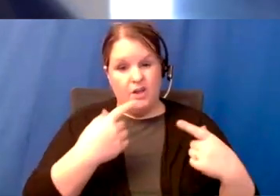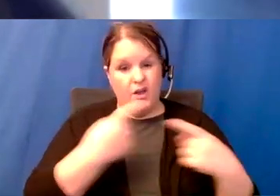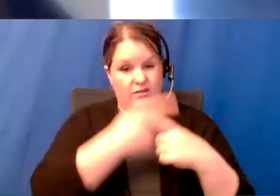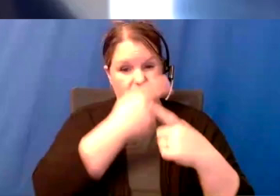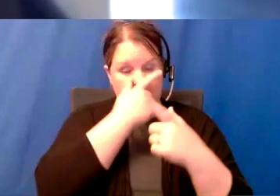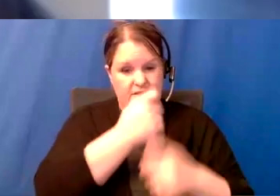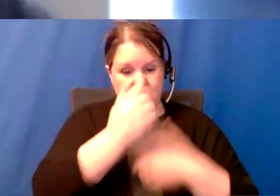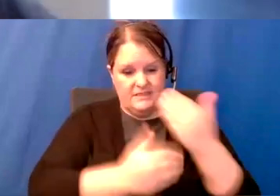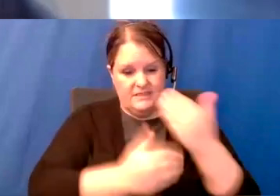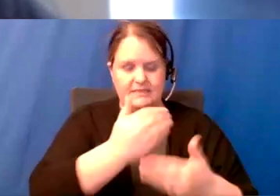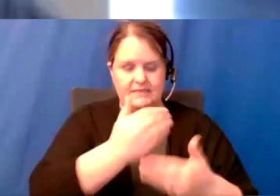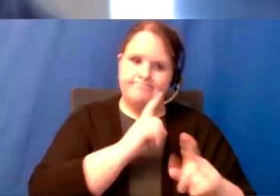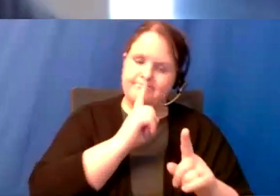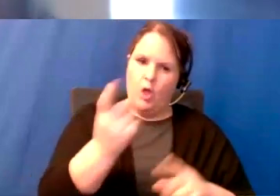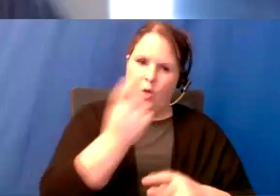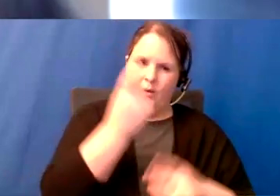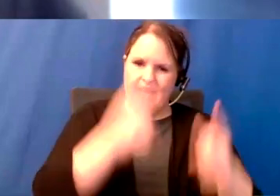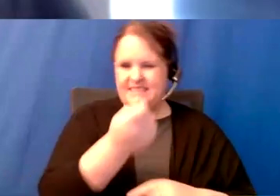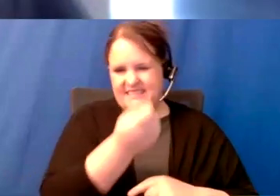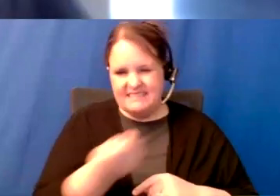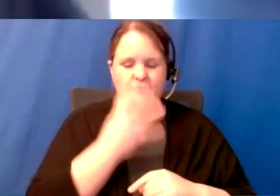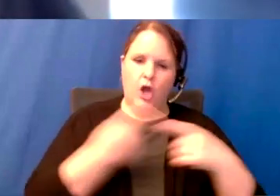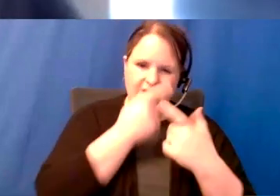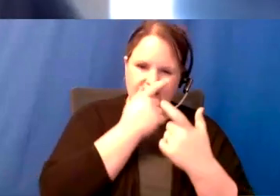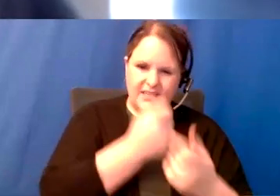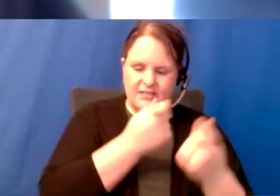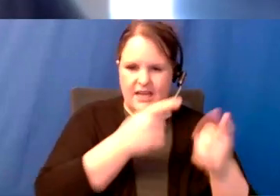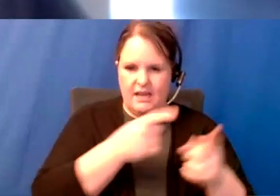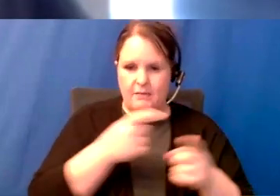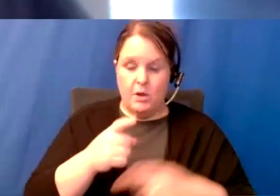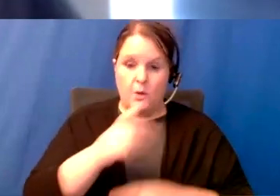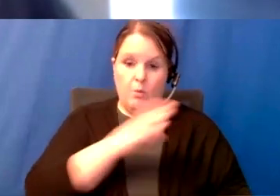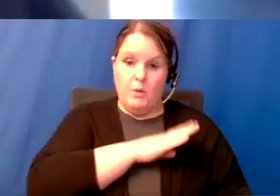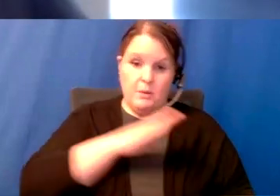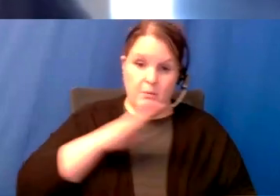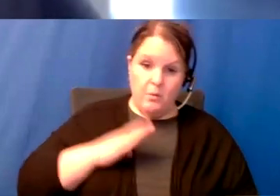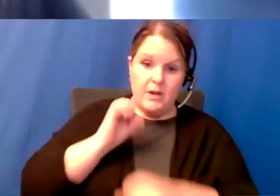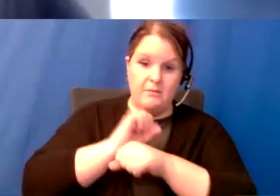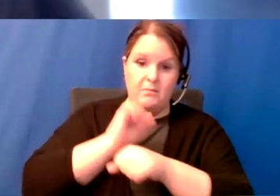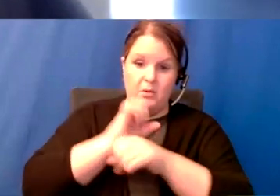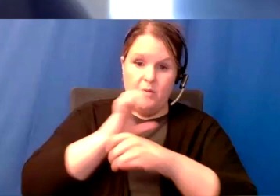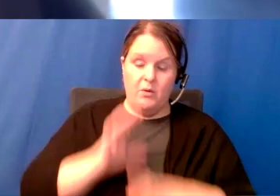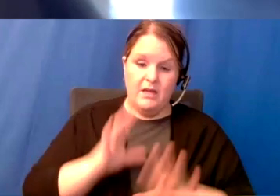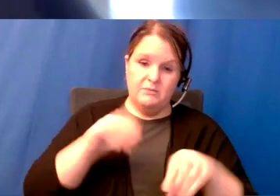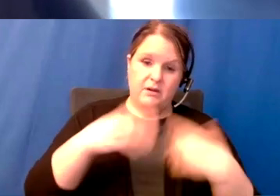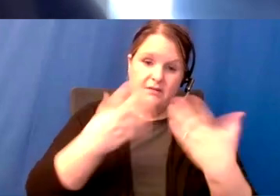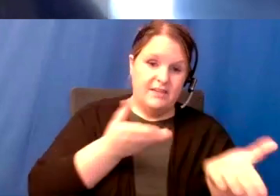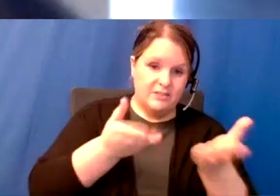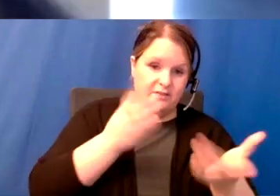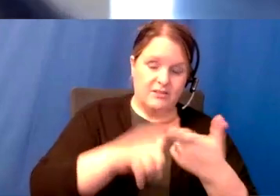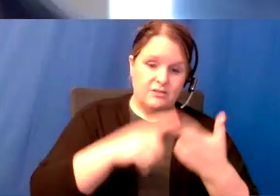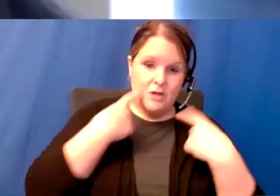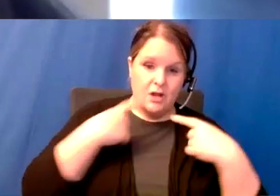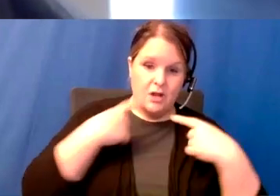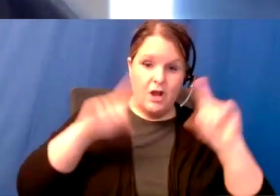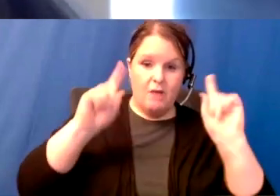is inevitable that there are quite a few conflict of interest of both board and employees who help to provide services to accomplish funding.